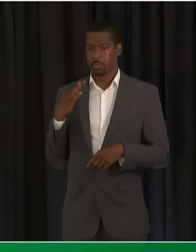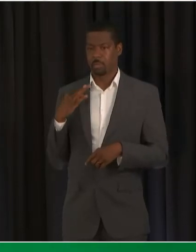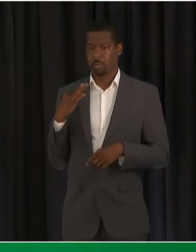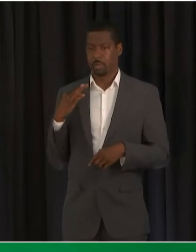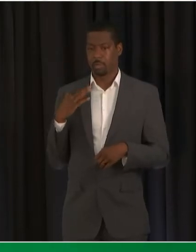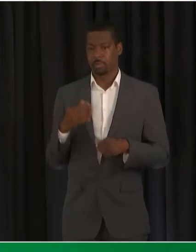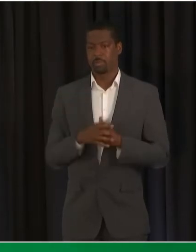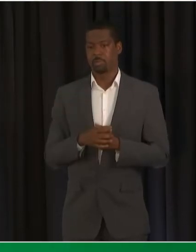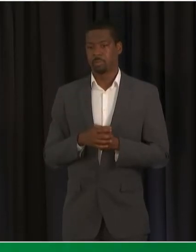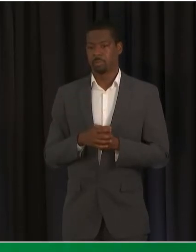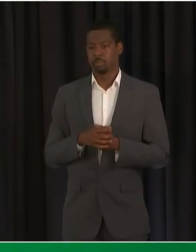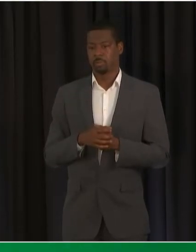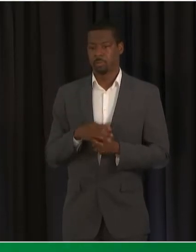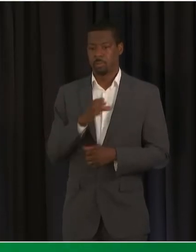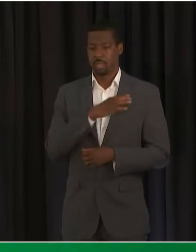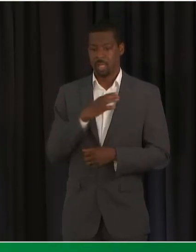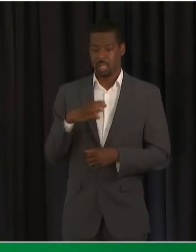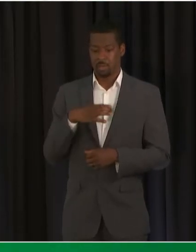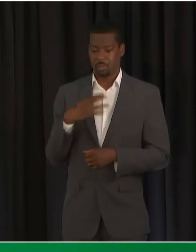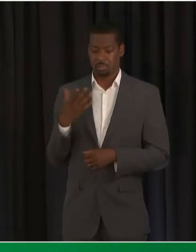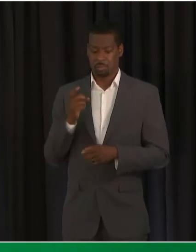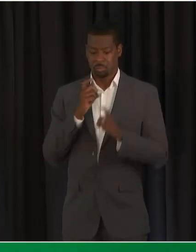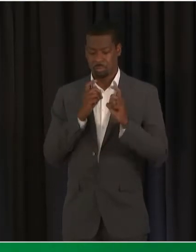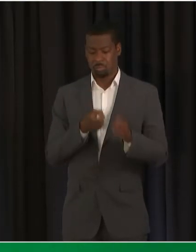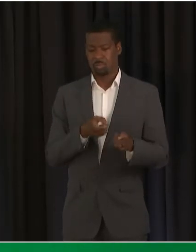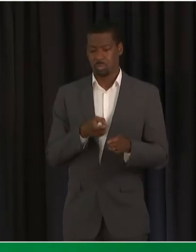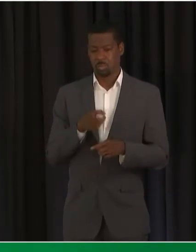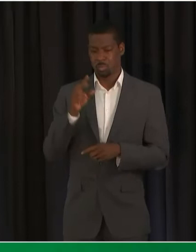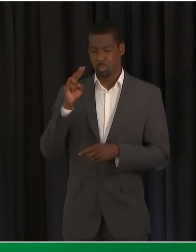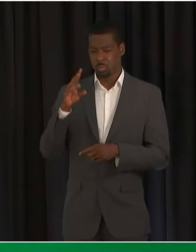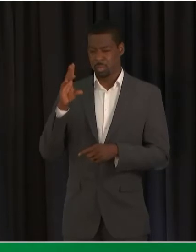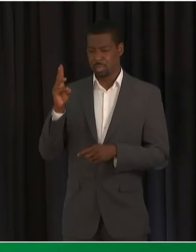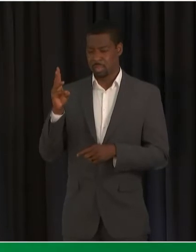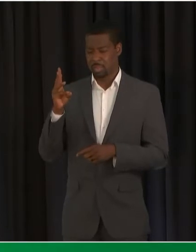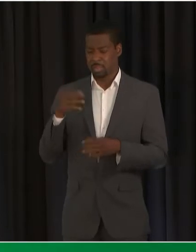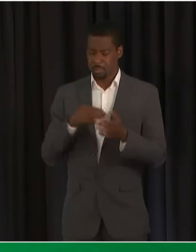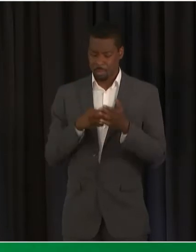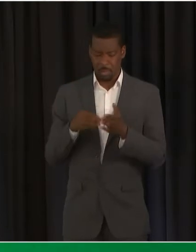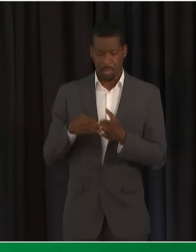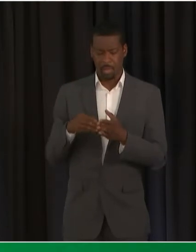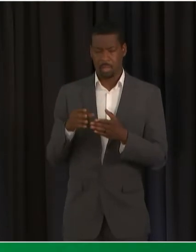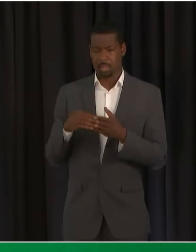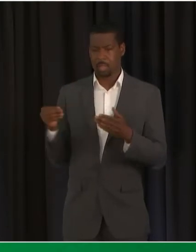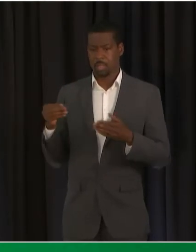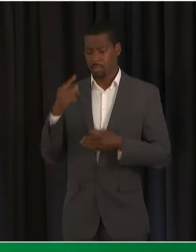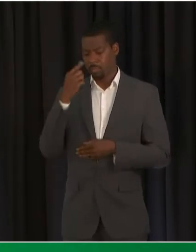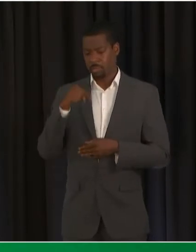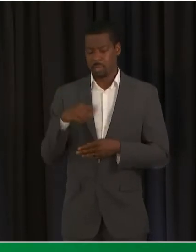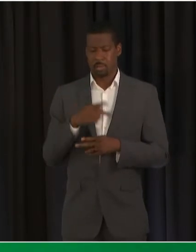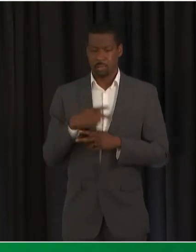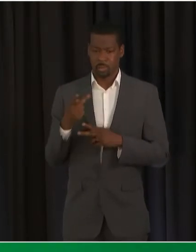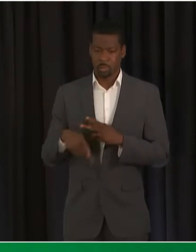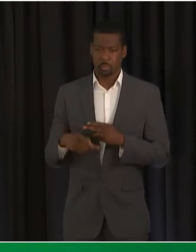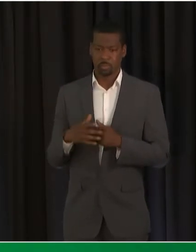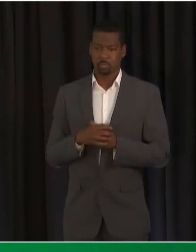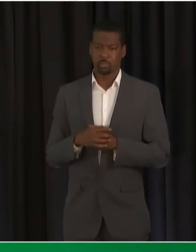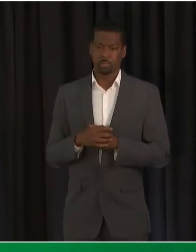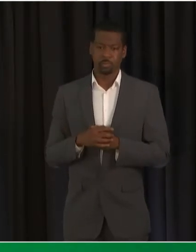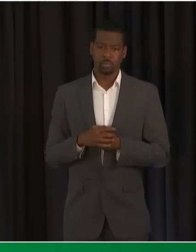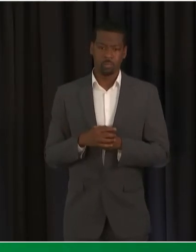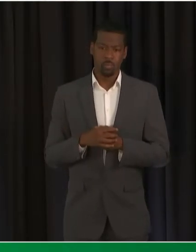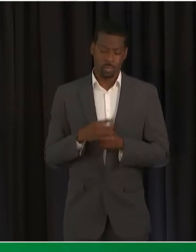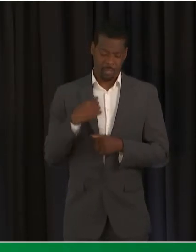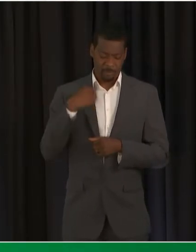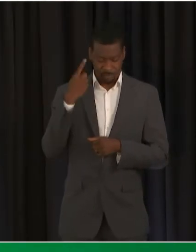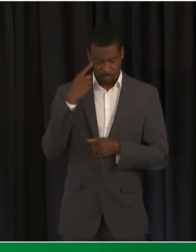it. Congress has appropriated $28.6 billion for this program. Now, this is Rod's editorial.